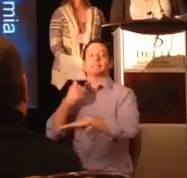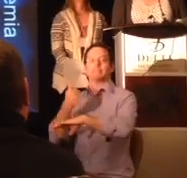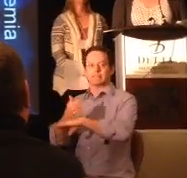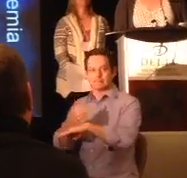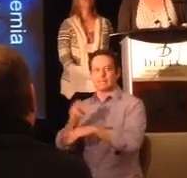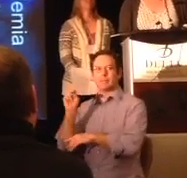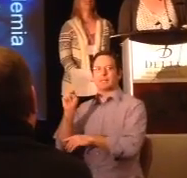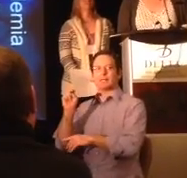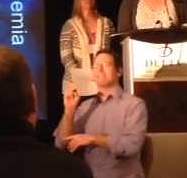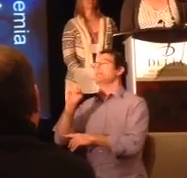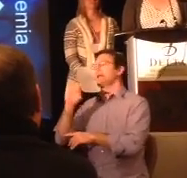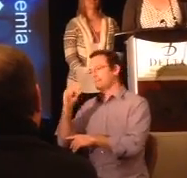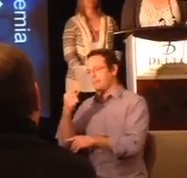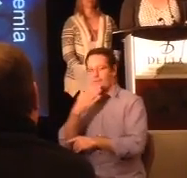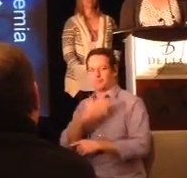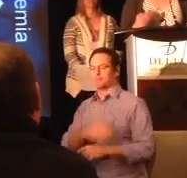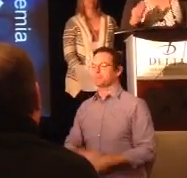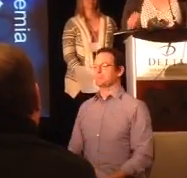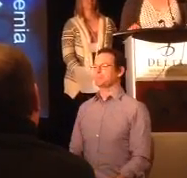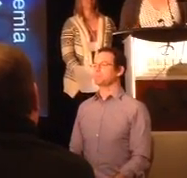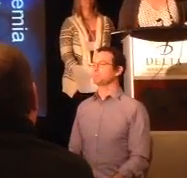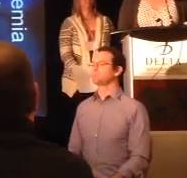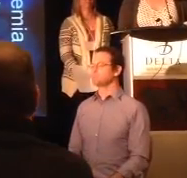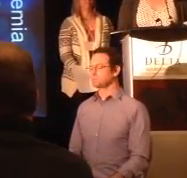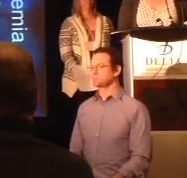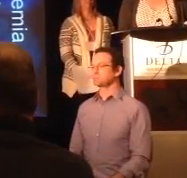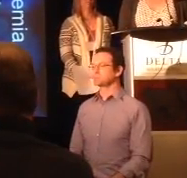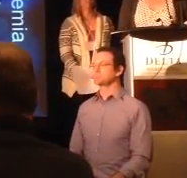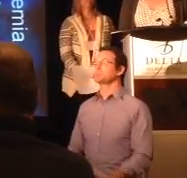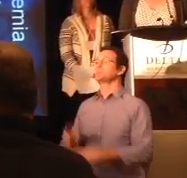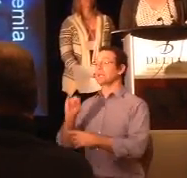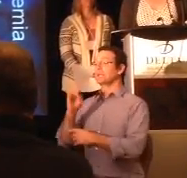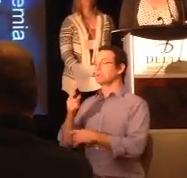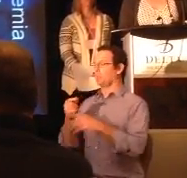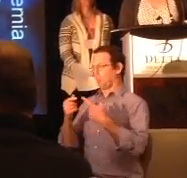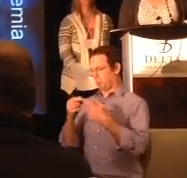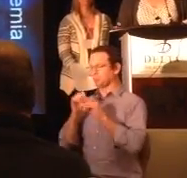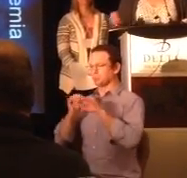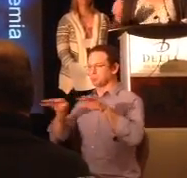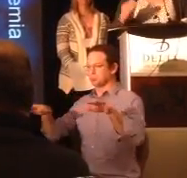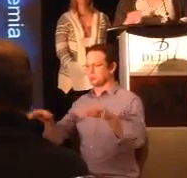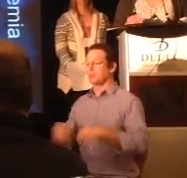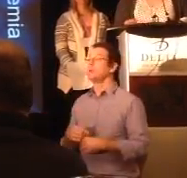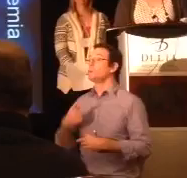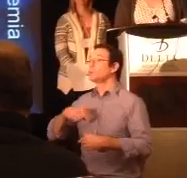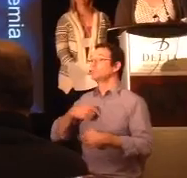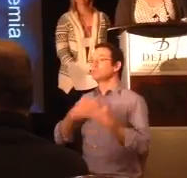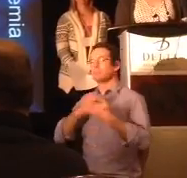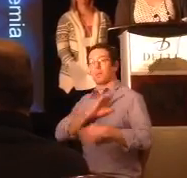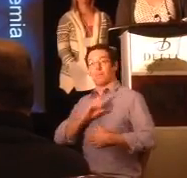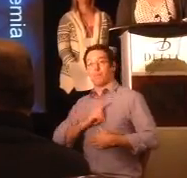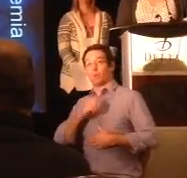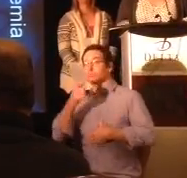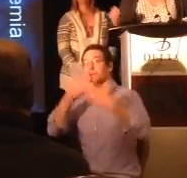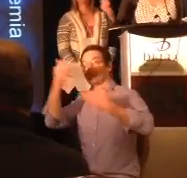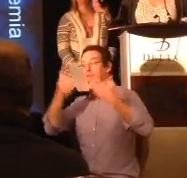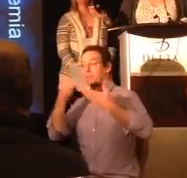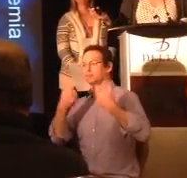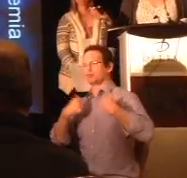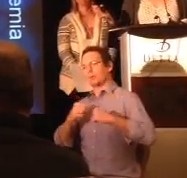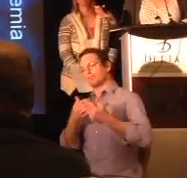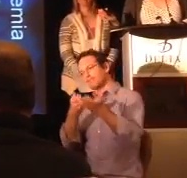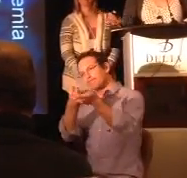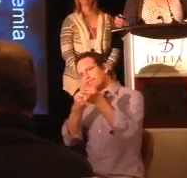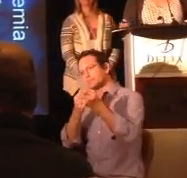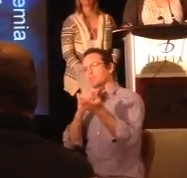an influence as well. We've tried to start some conversations with people on our board, invite them to come see what we're doing. Our application